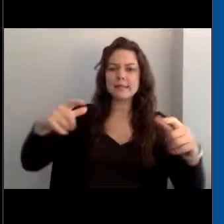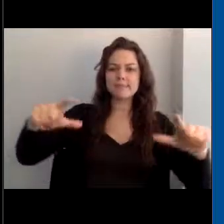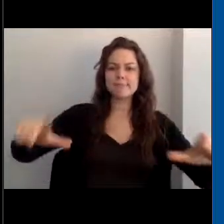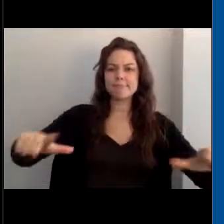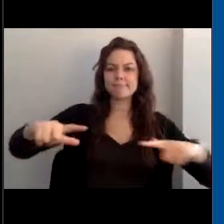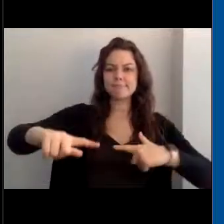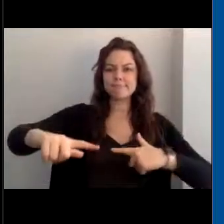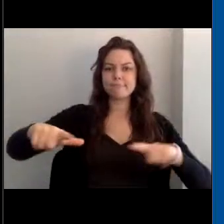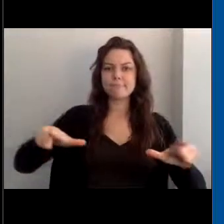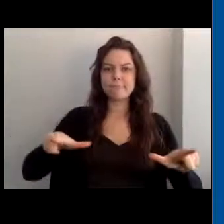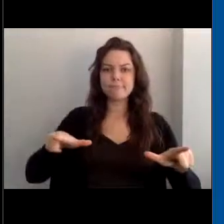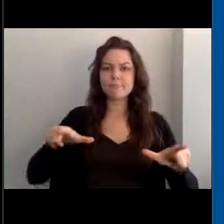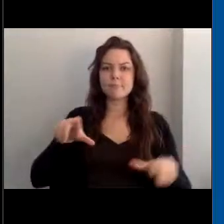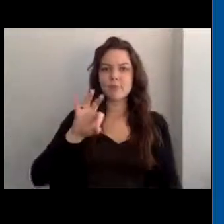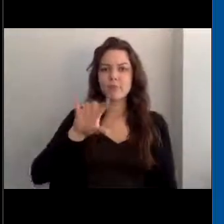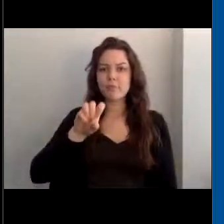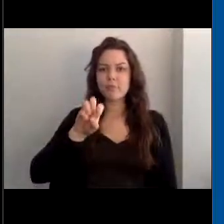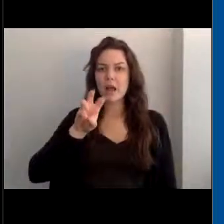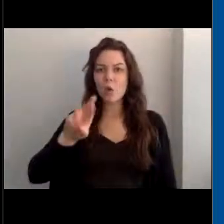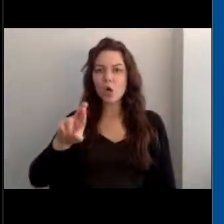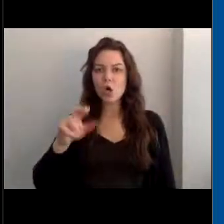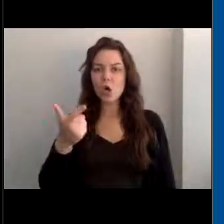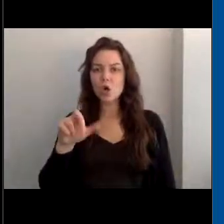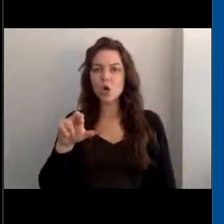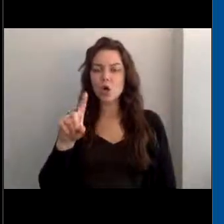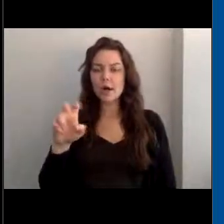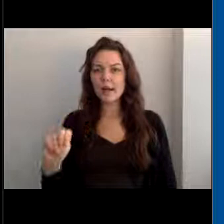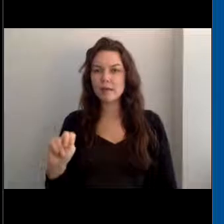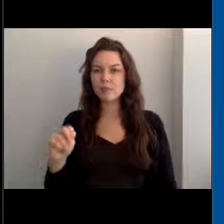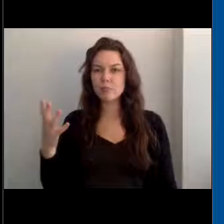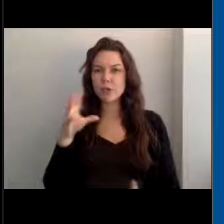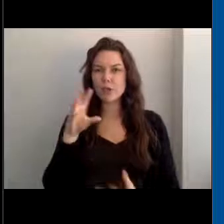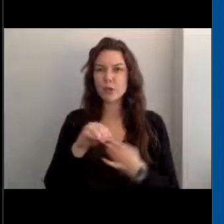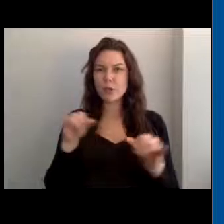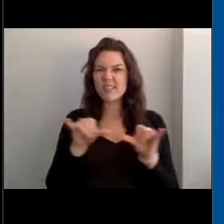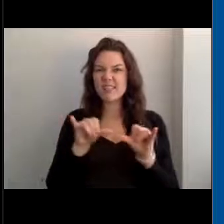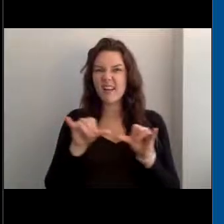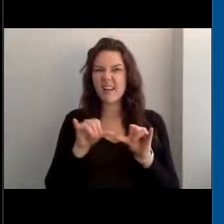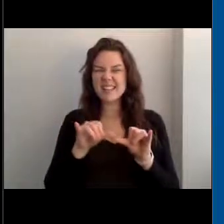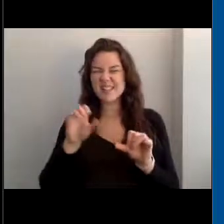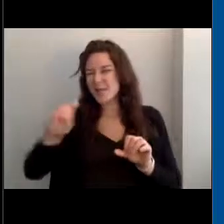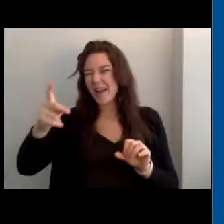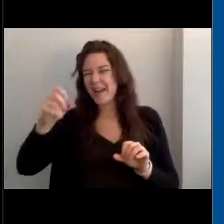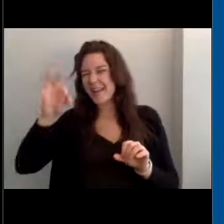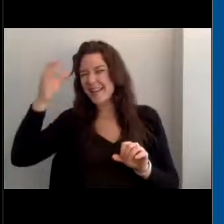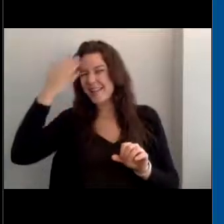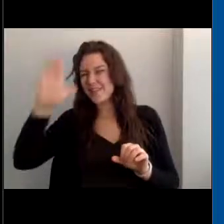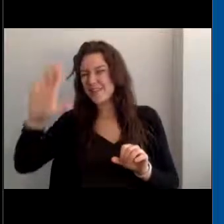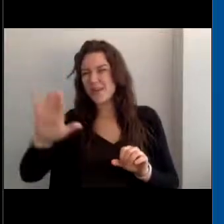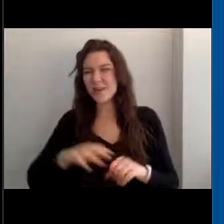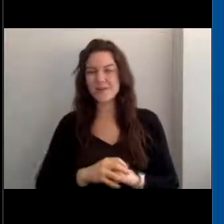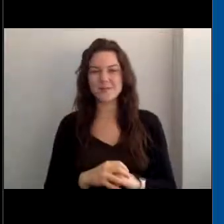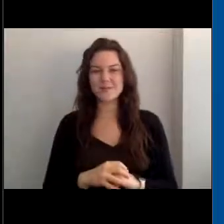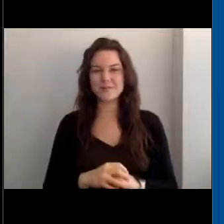where you have all these animals? And you might not know that, and it's okay to turn it back on them and tell them they have to research the exact acreage if you